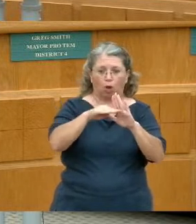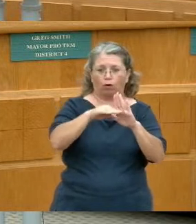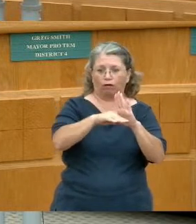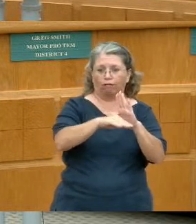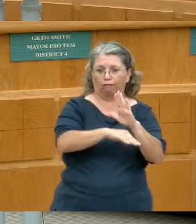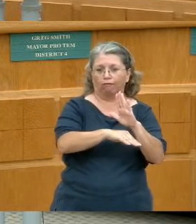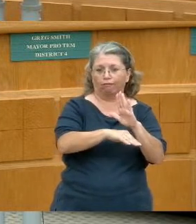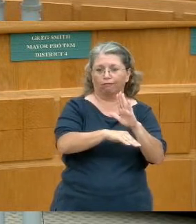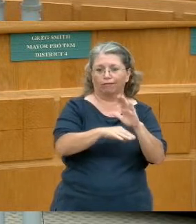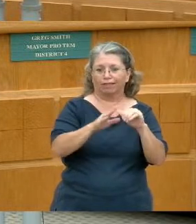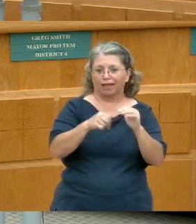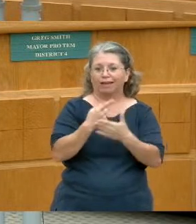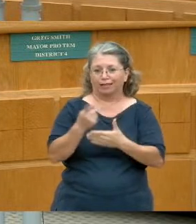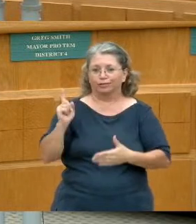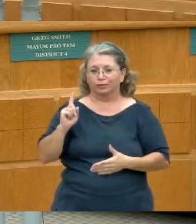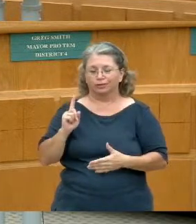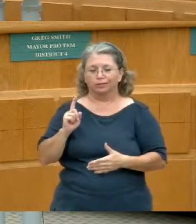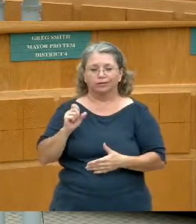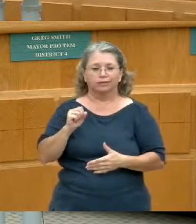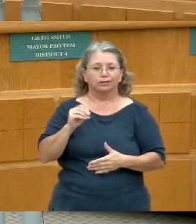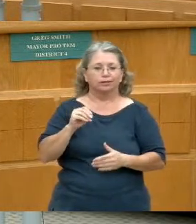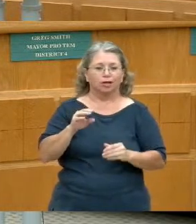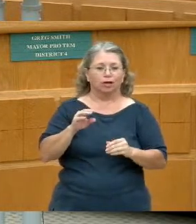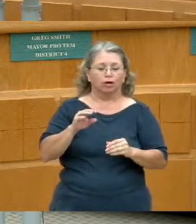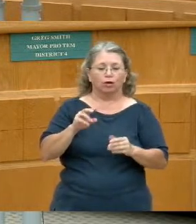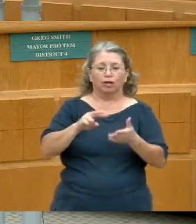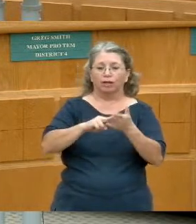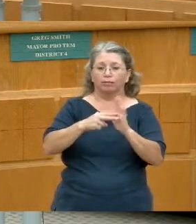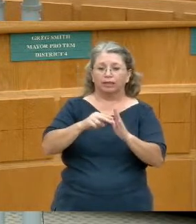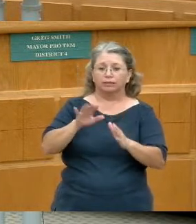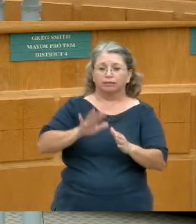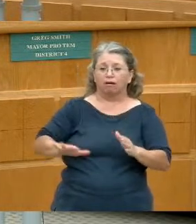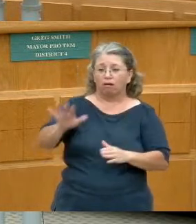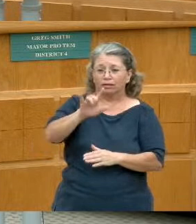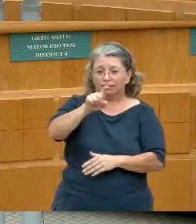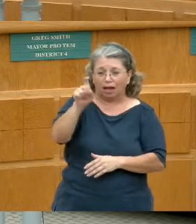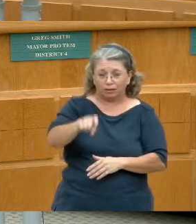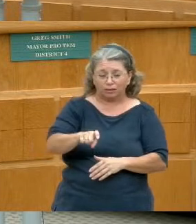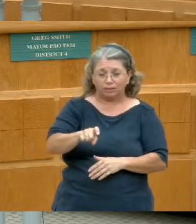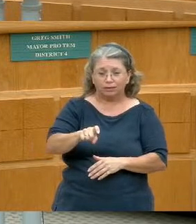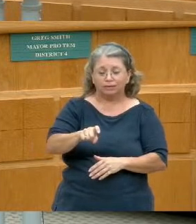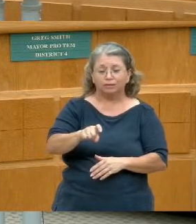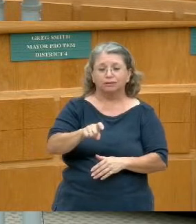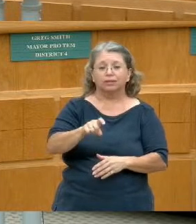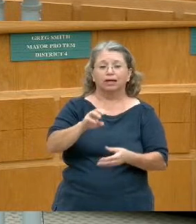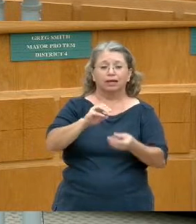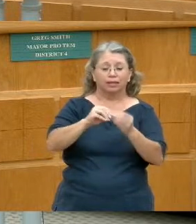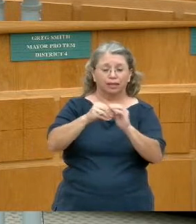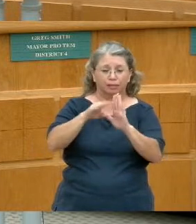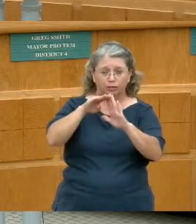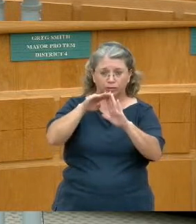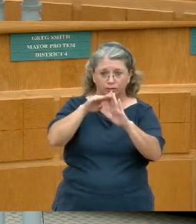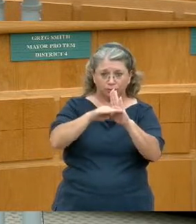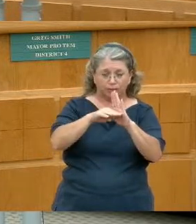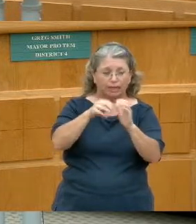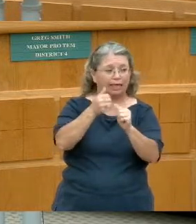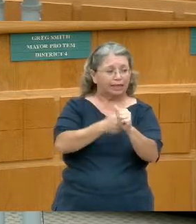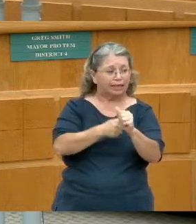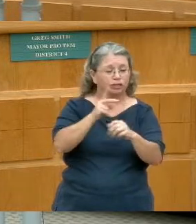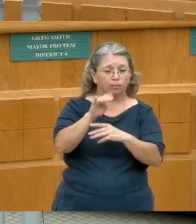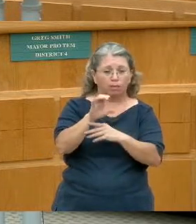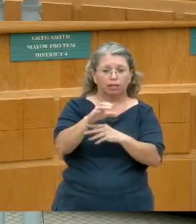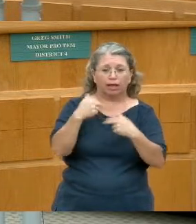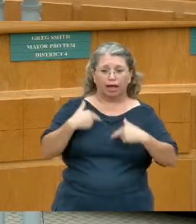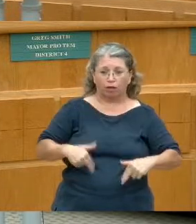Texas, our estimation of the transmission rate has declined, and every public health region, which is each area here on the